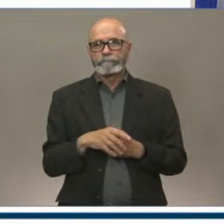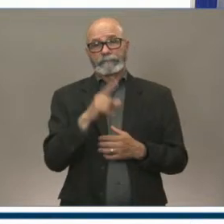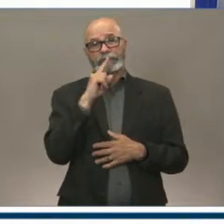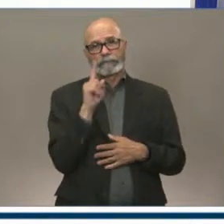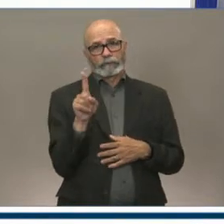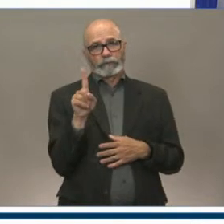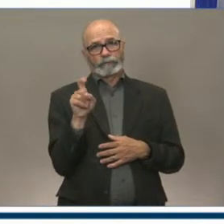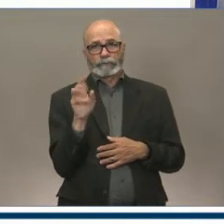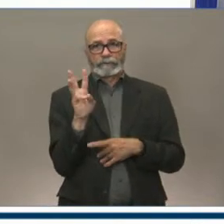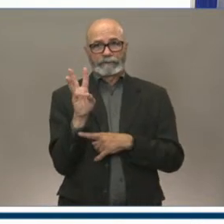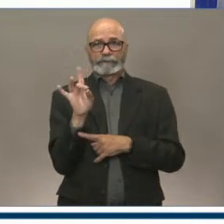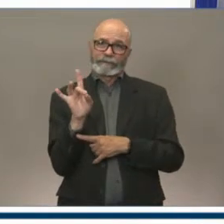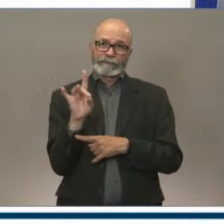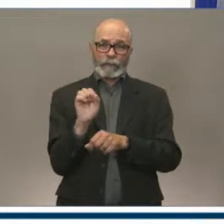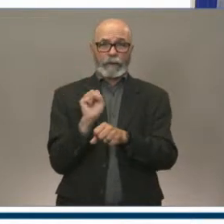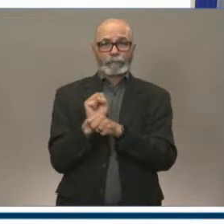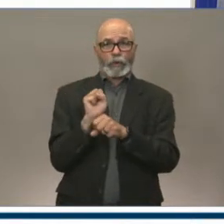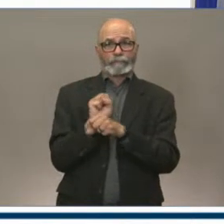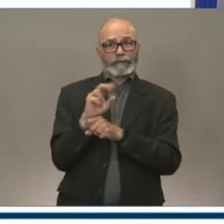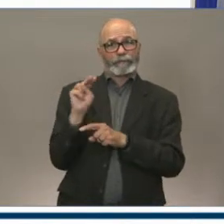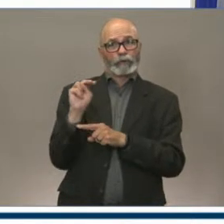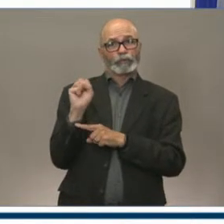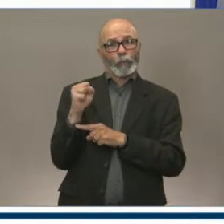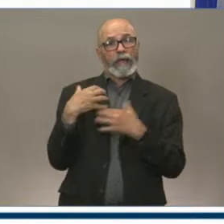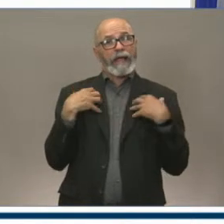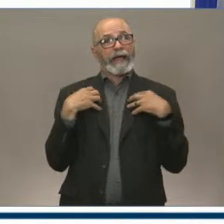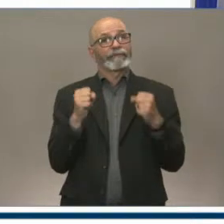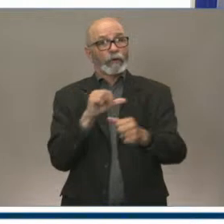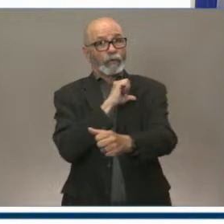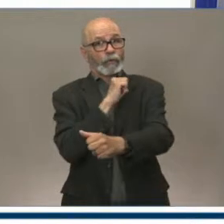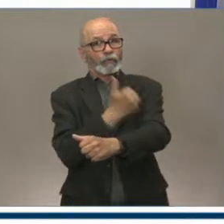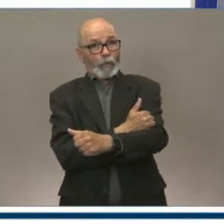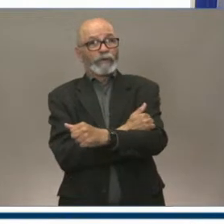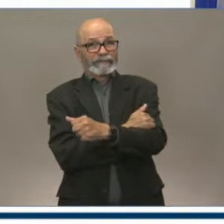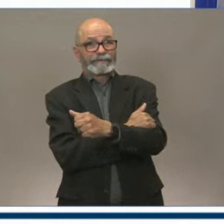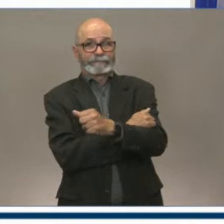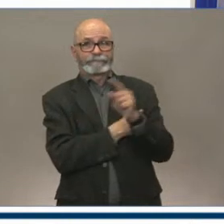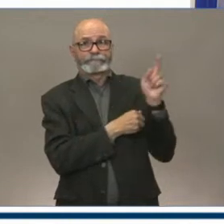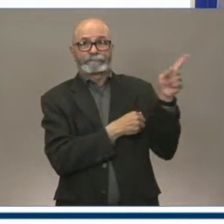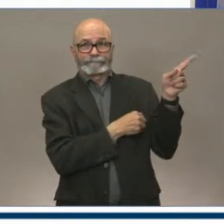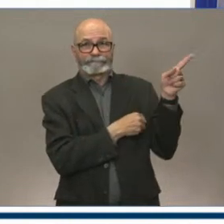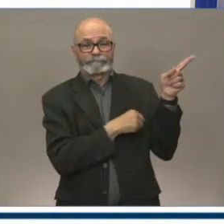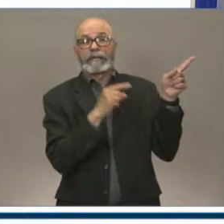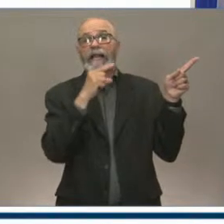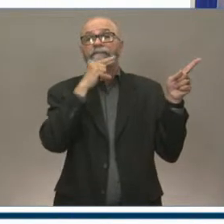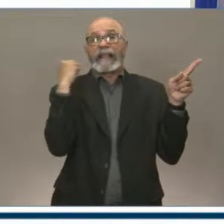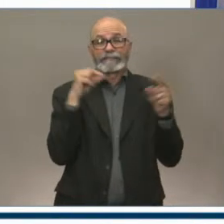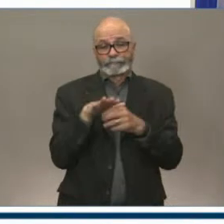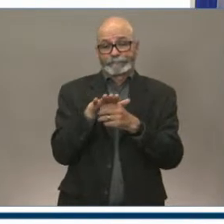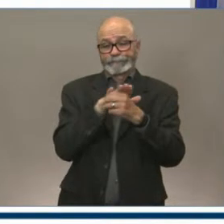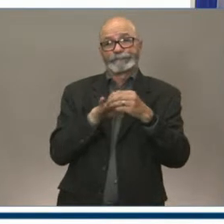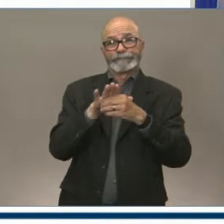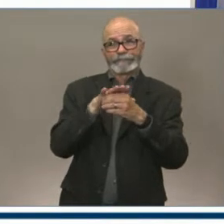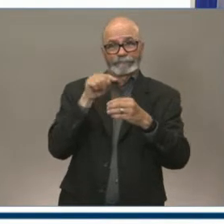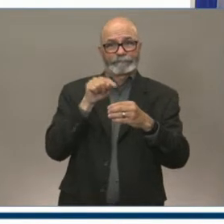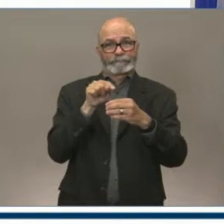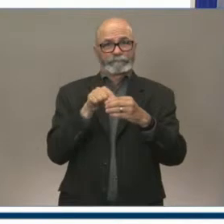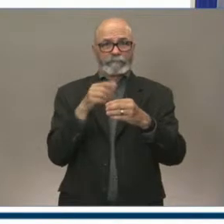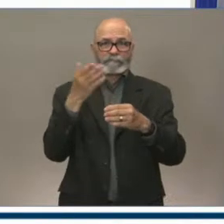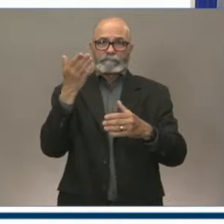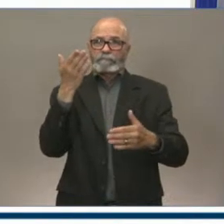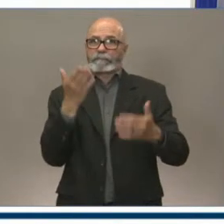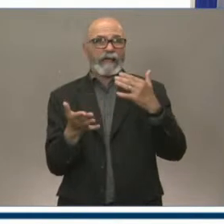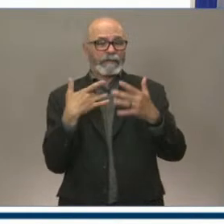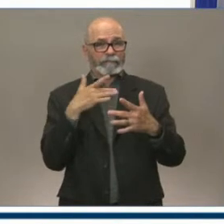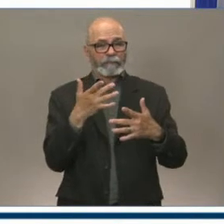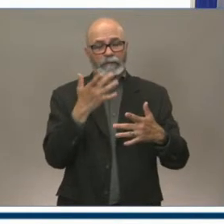Health, the Nova Scotia Health Authority in the capital area, the Halifax area, are either symptomatic, are waiting